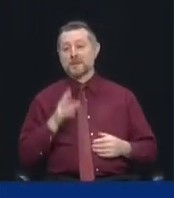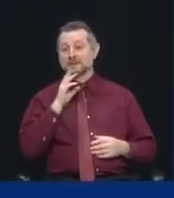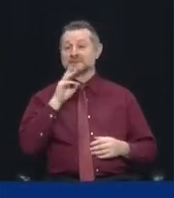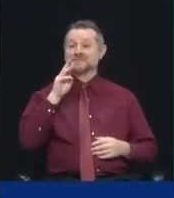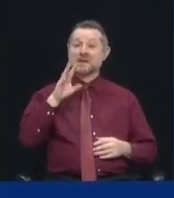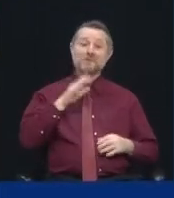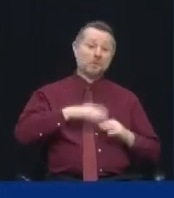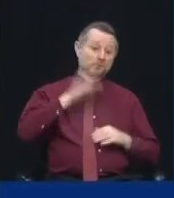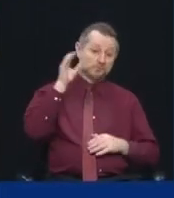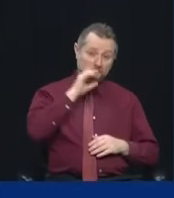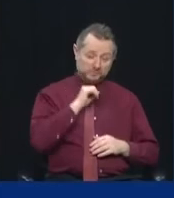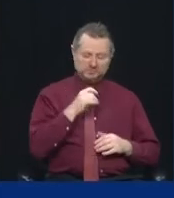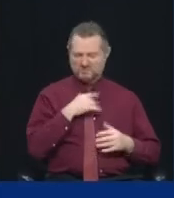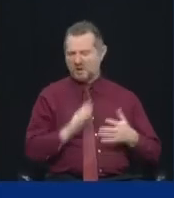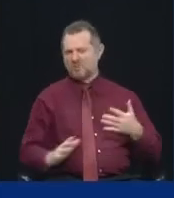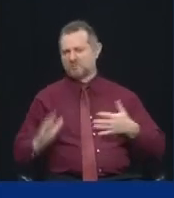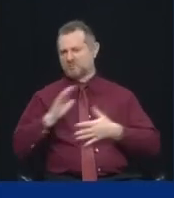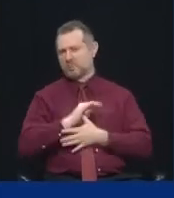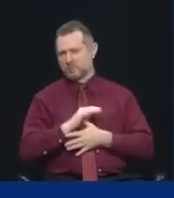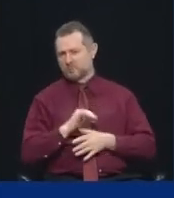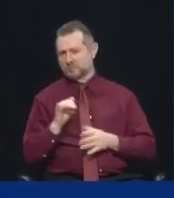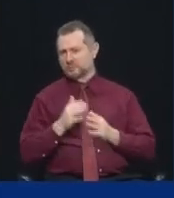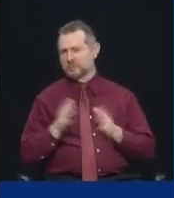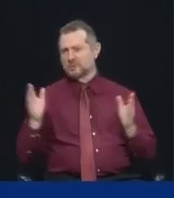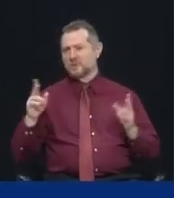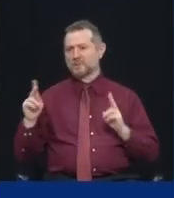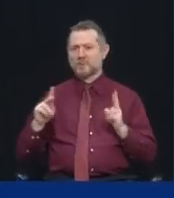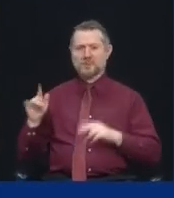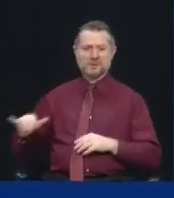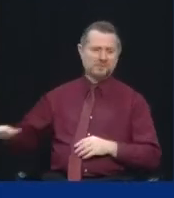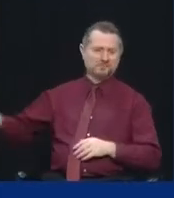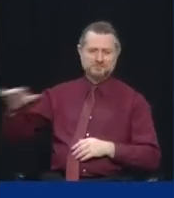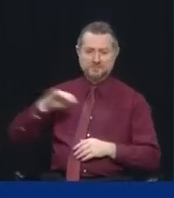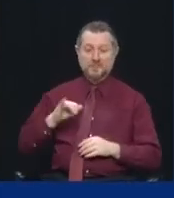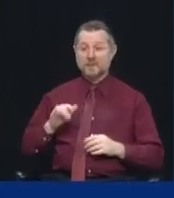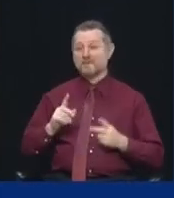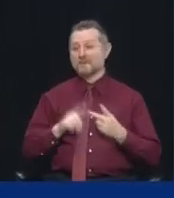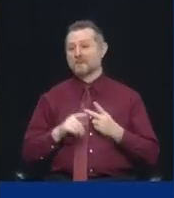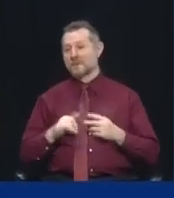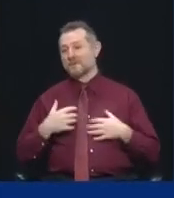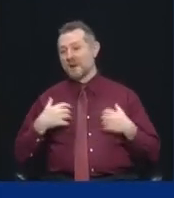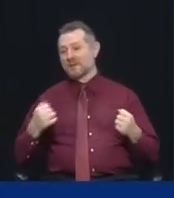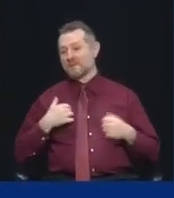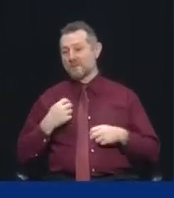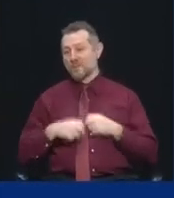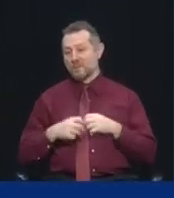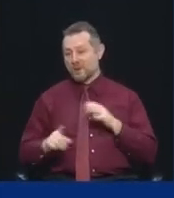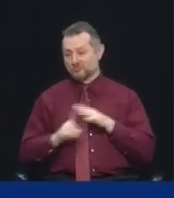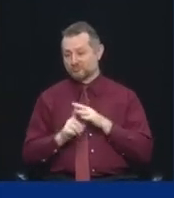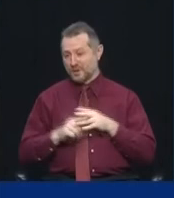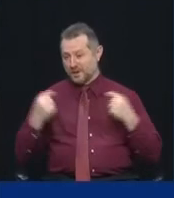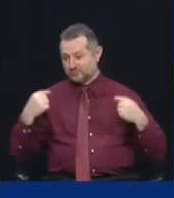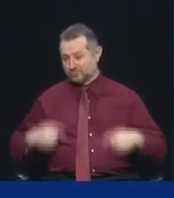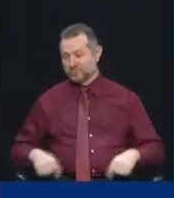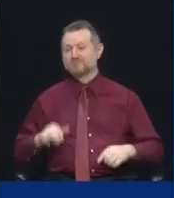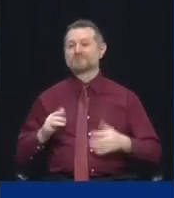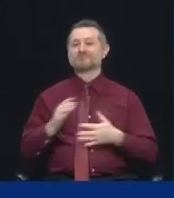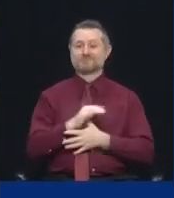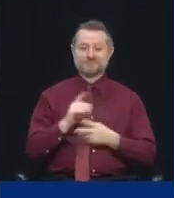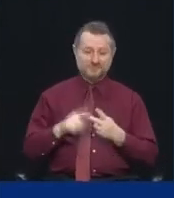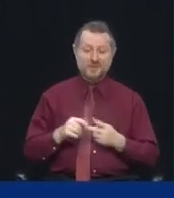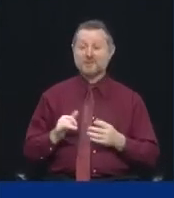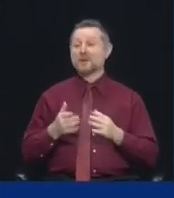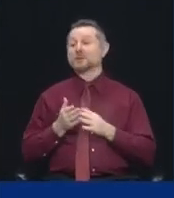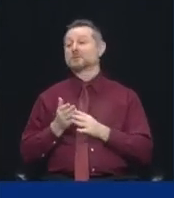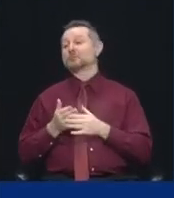was in general society. Then people with comorbidities, then general population, and we're now